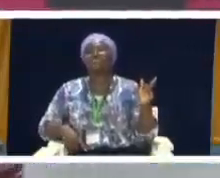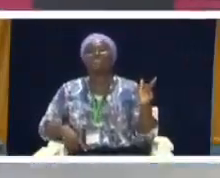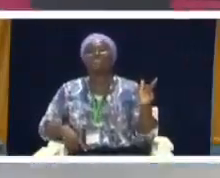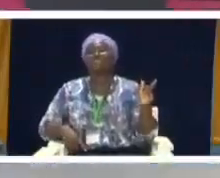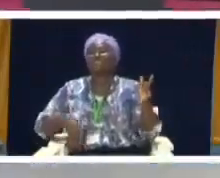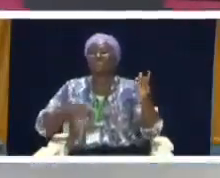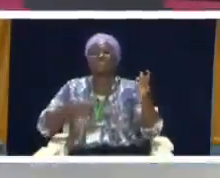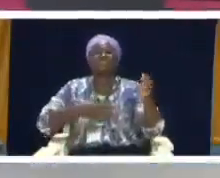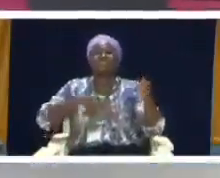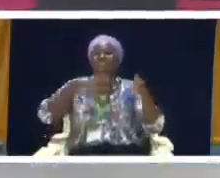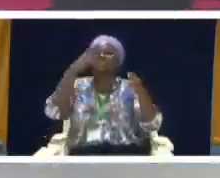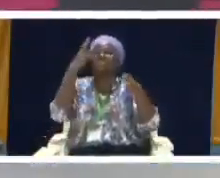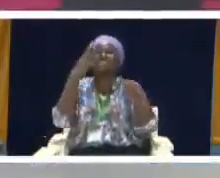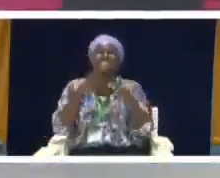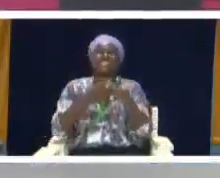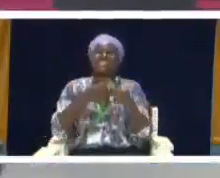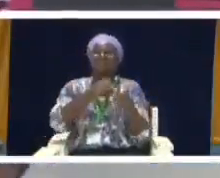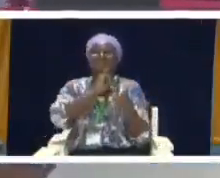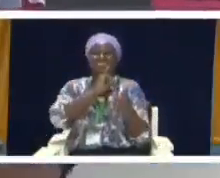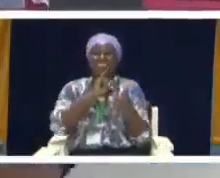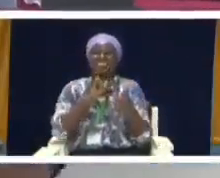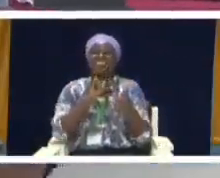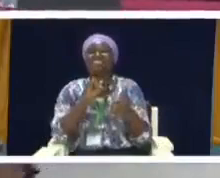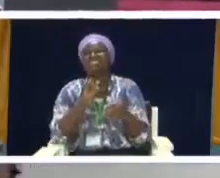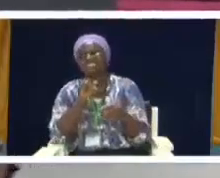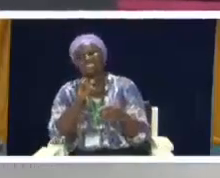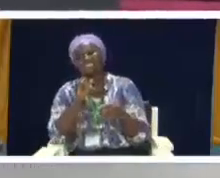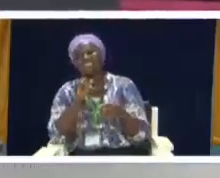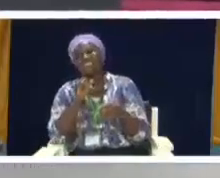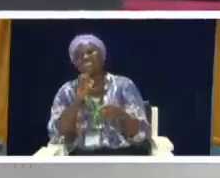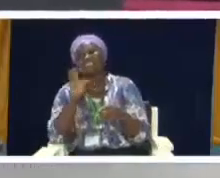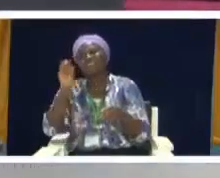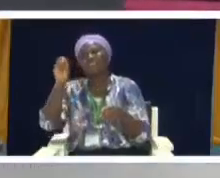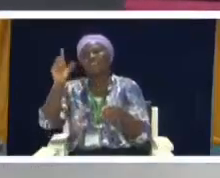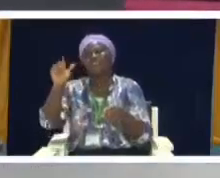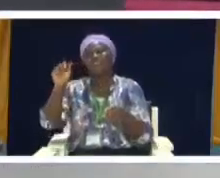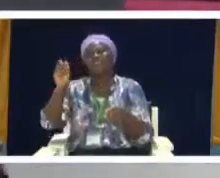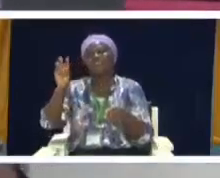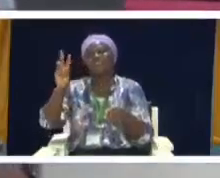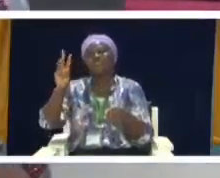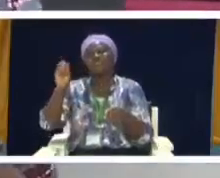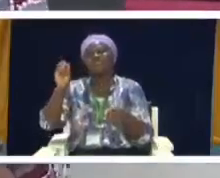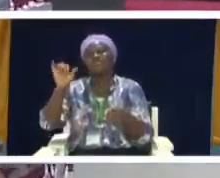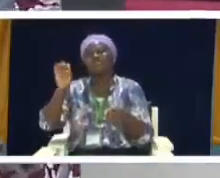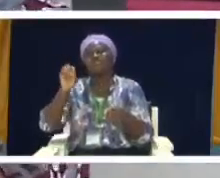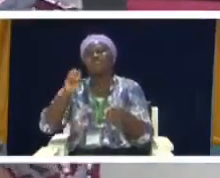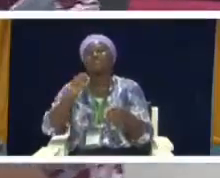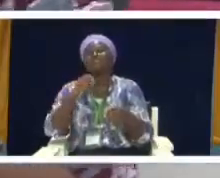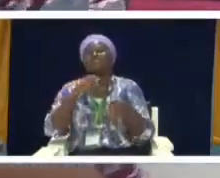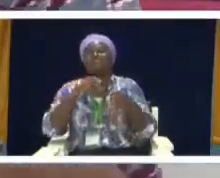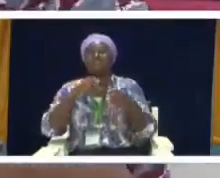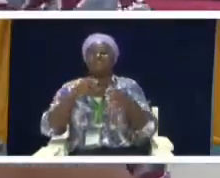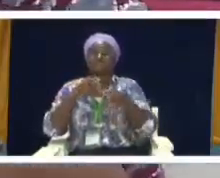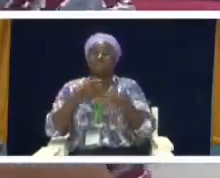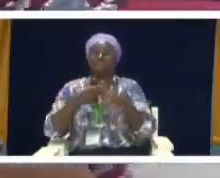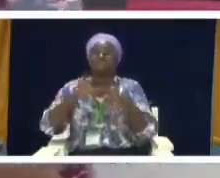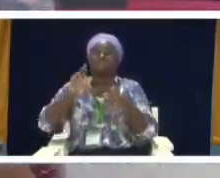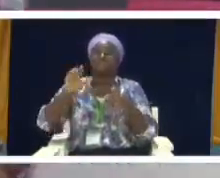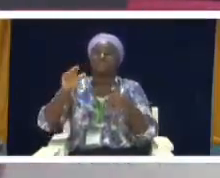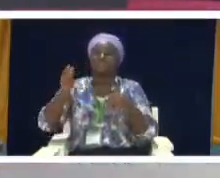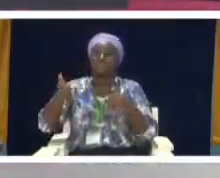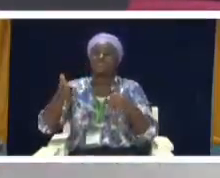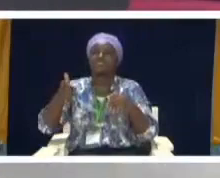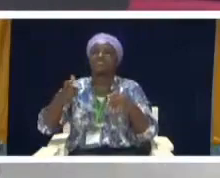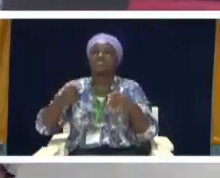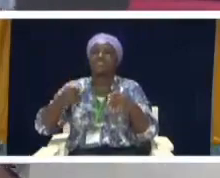My name is Mrs. Pascaline Oyawoye. I'm a member of the RCCG Jubilee House of All Nations in